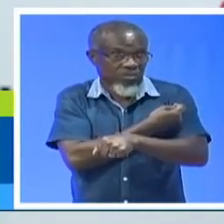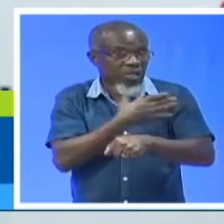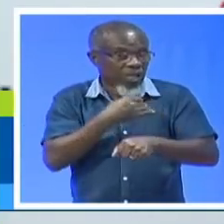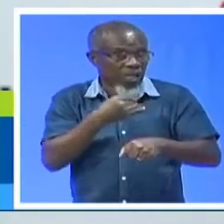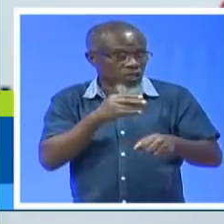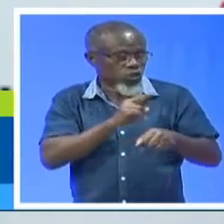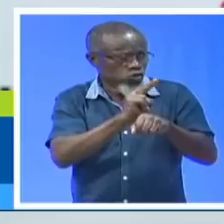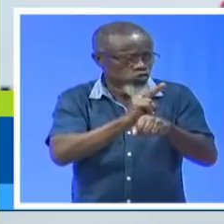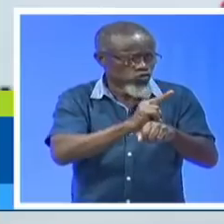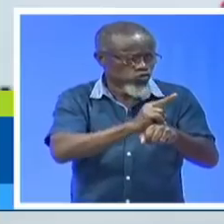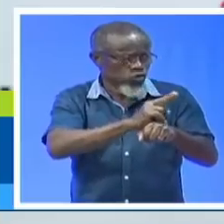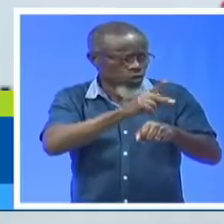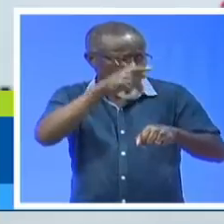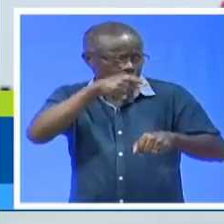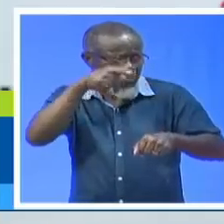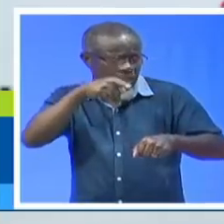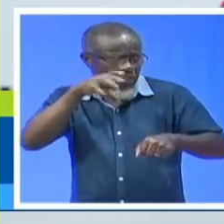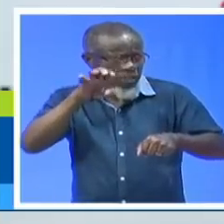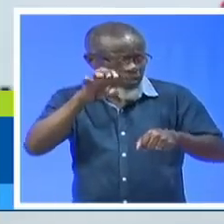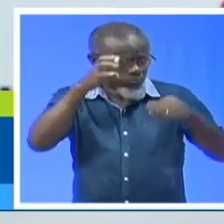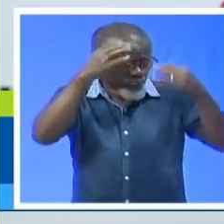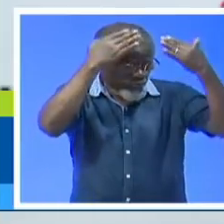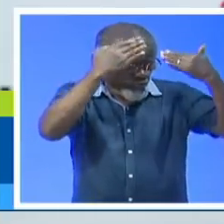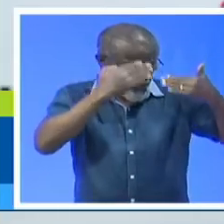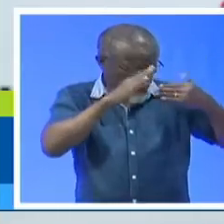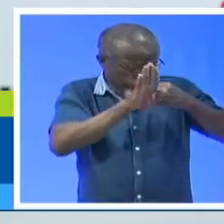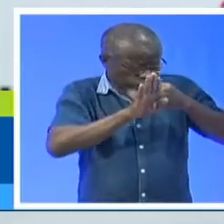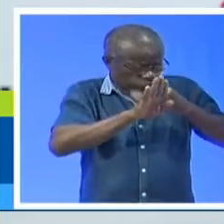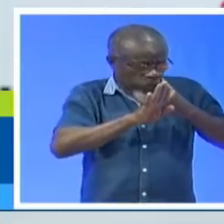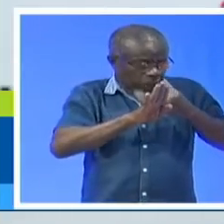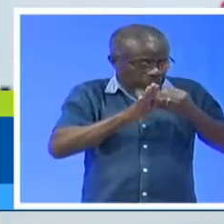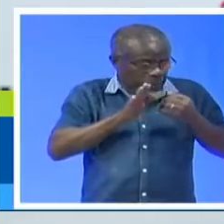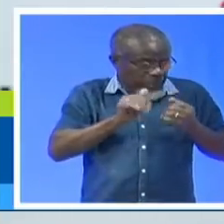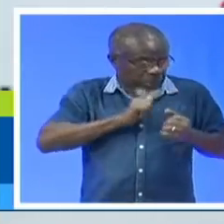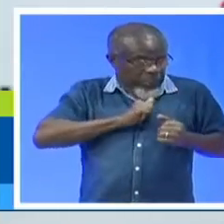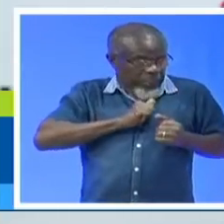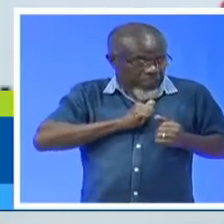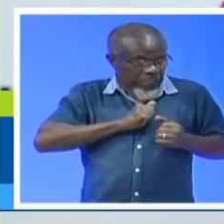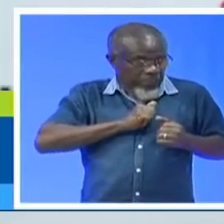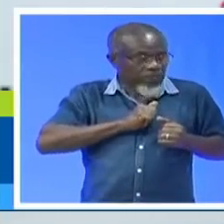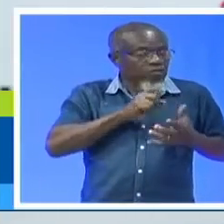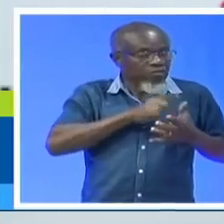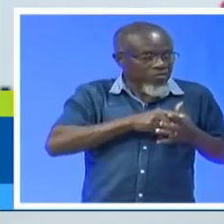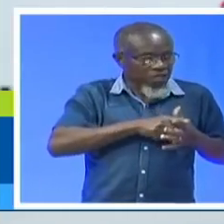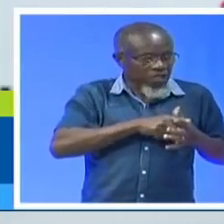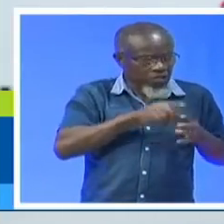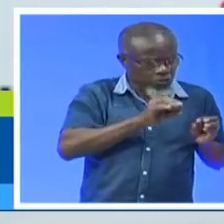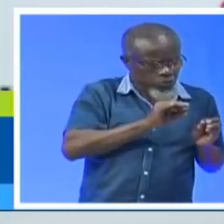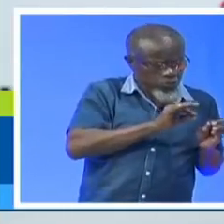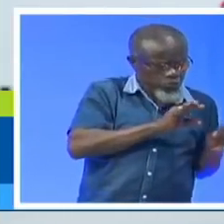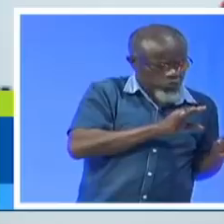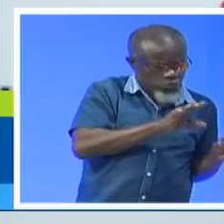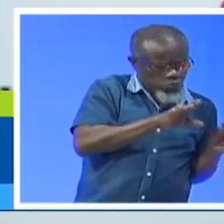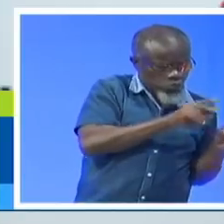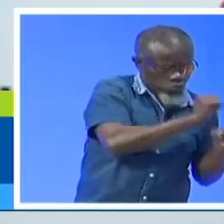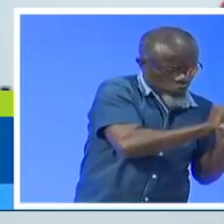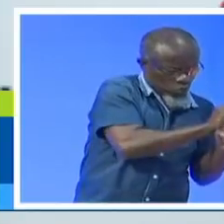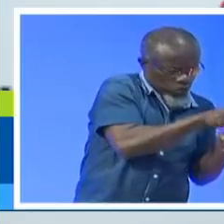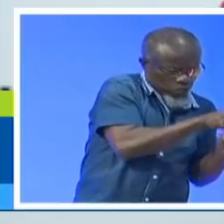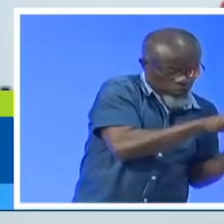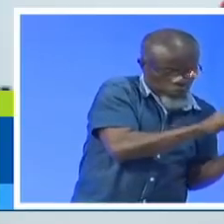PPE, the chance for that cross-contamination is